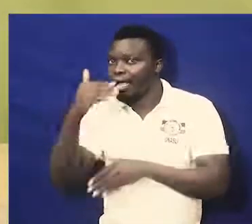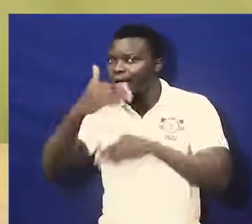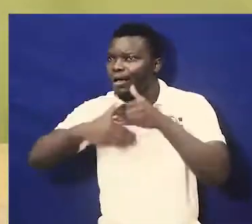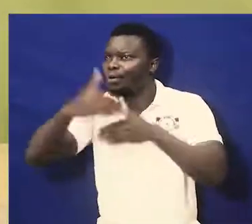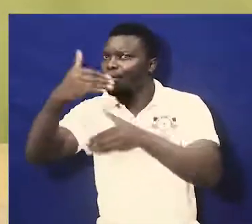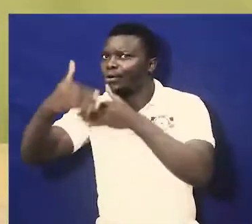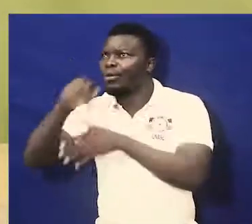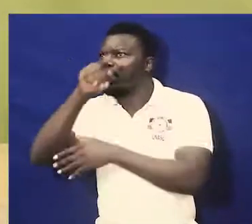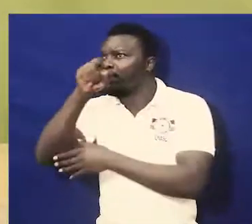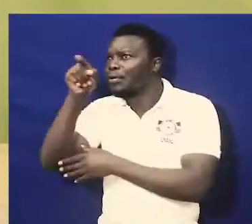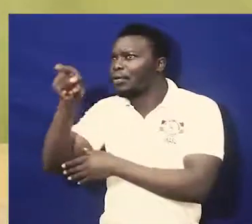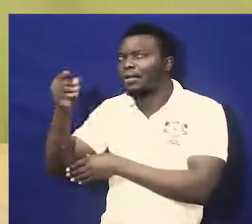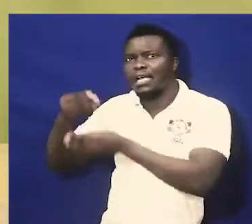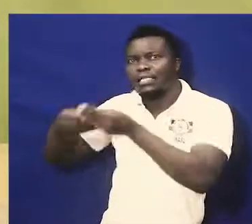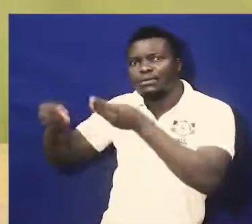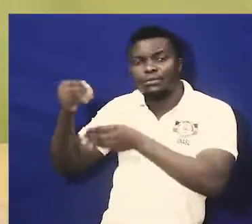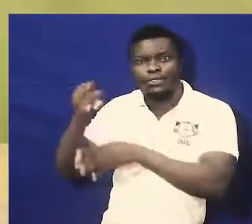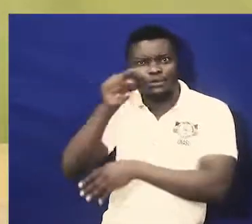neighborhood.